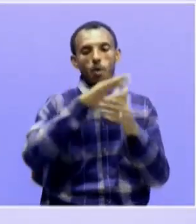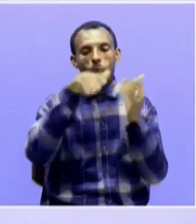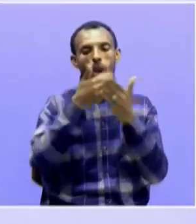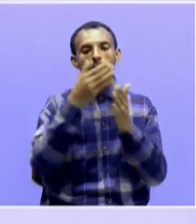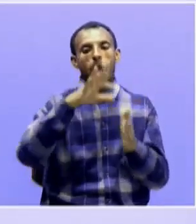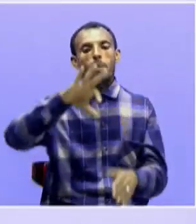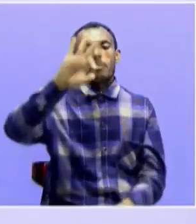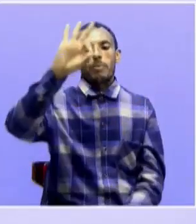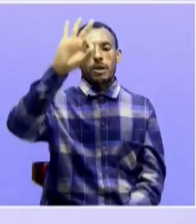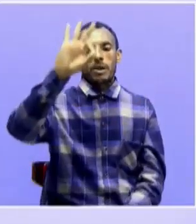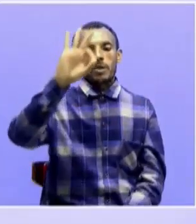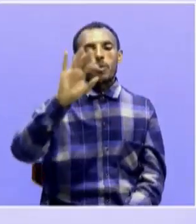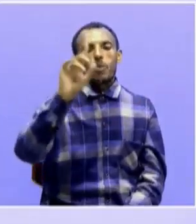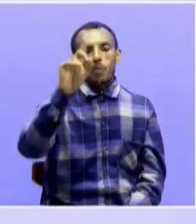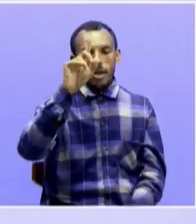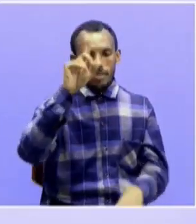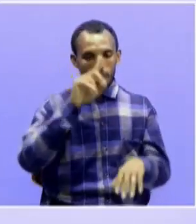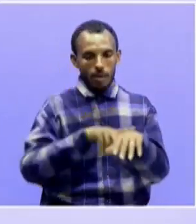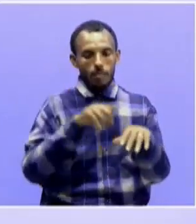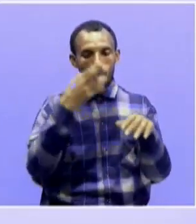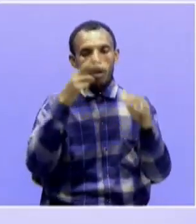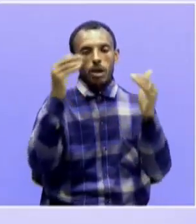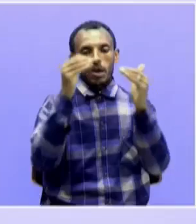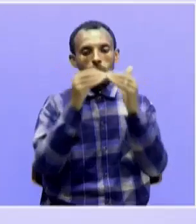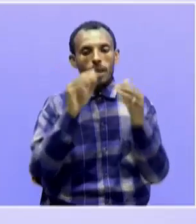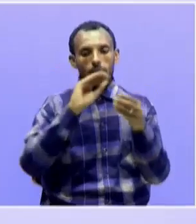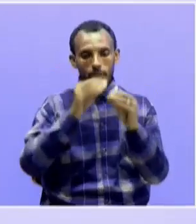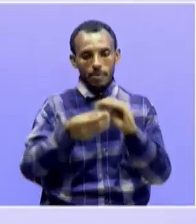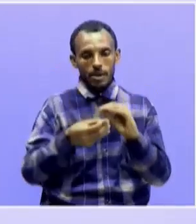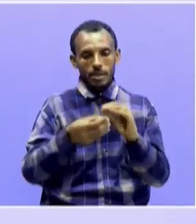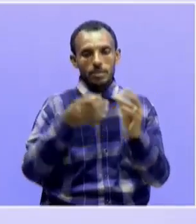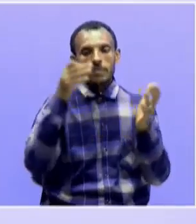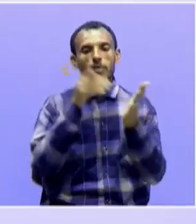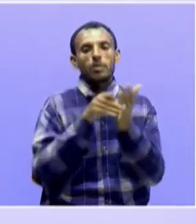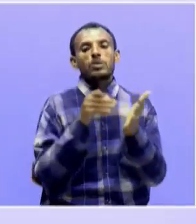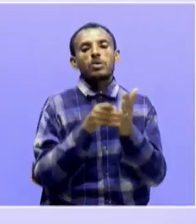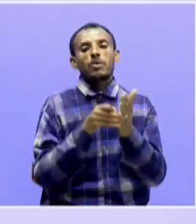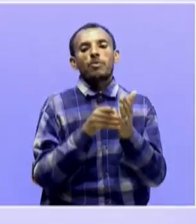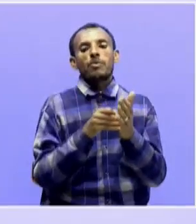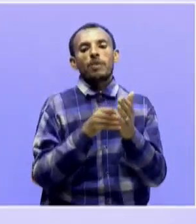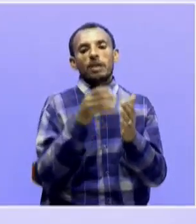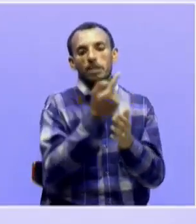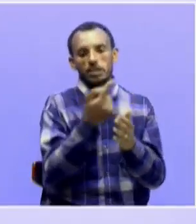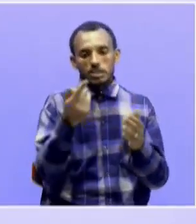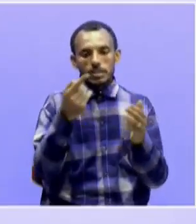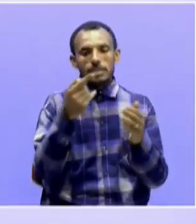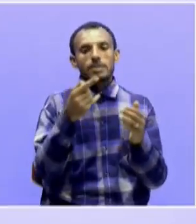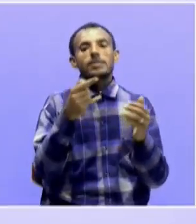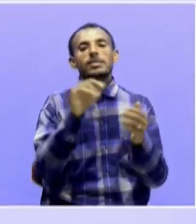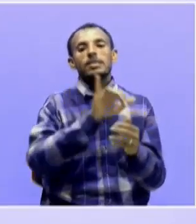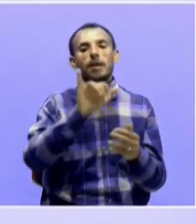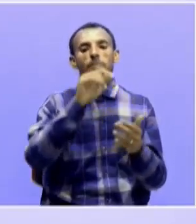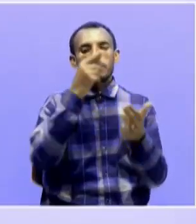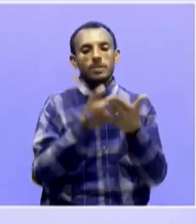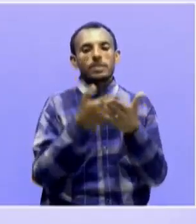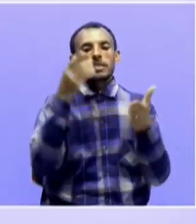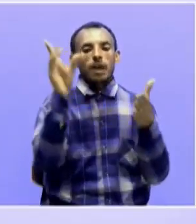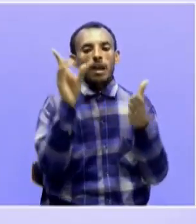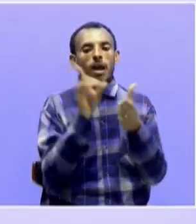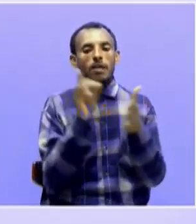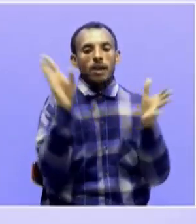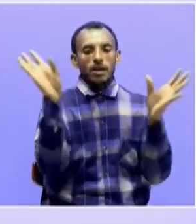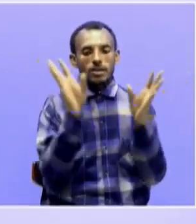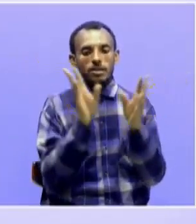appears in equal number or the frequency of each is the same, so this data set